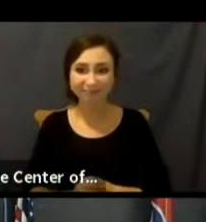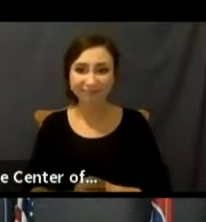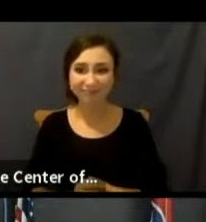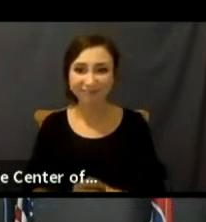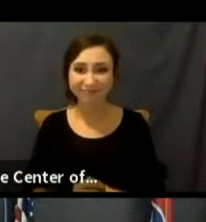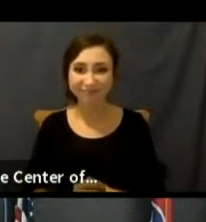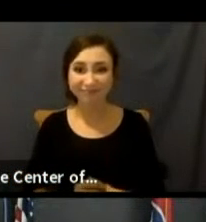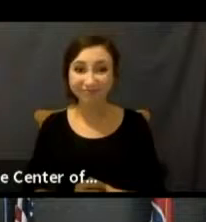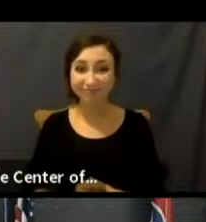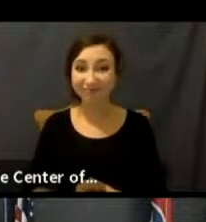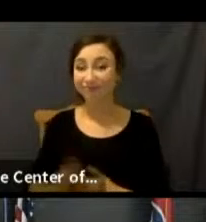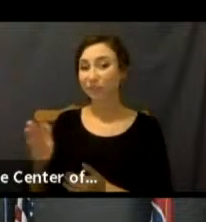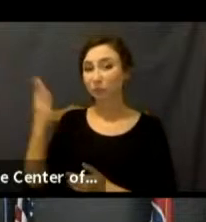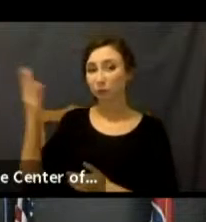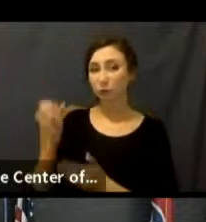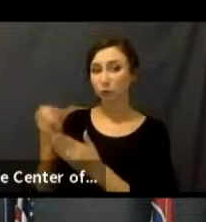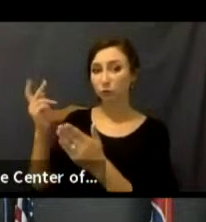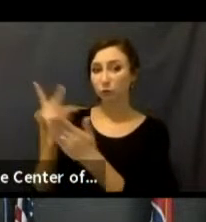Motion to approve.